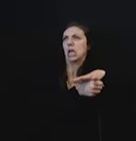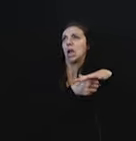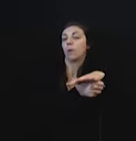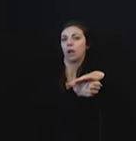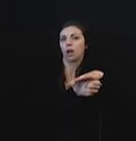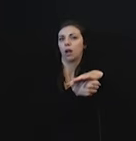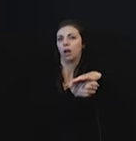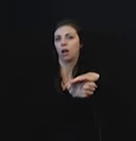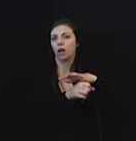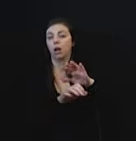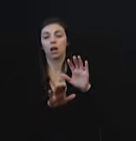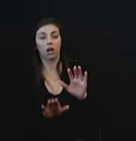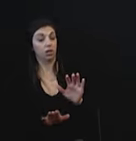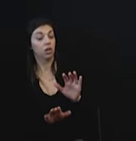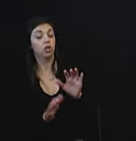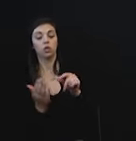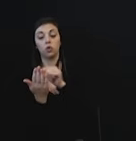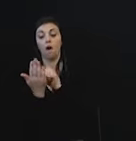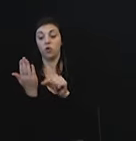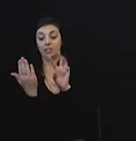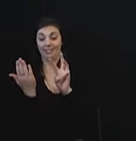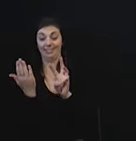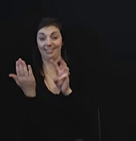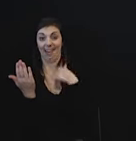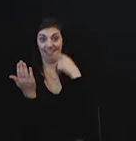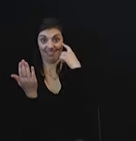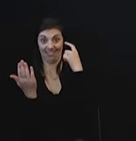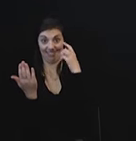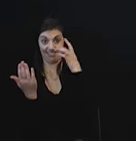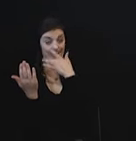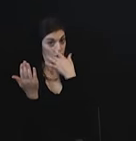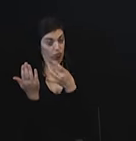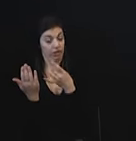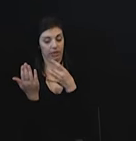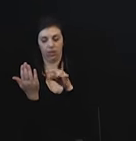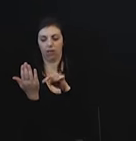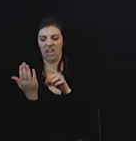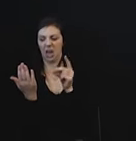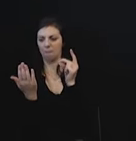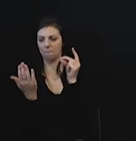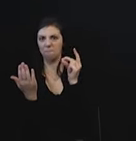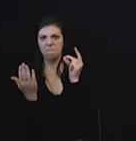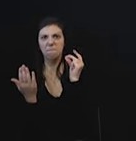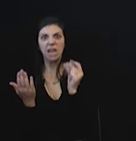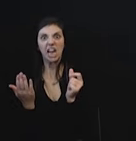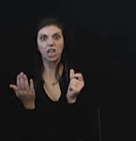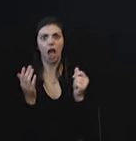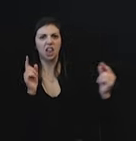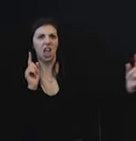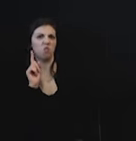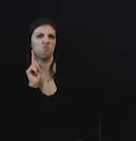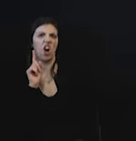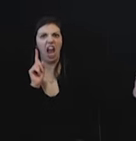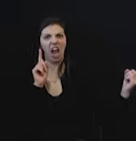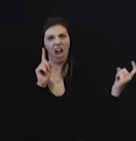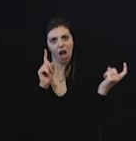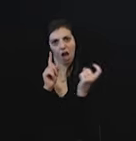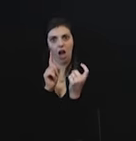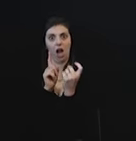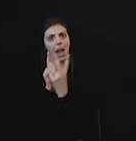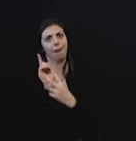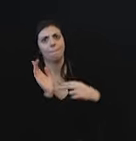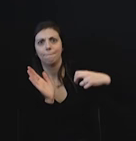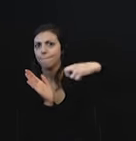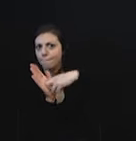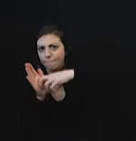super interesting, if you look in verse 6, you see he met Jesus and immediately ran toward him and